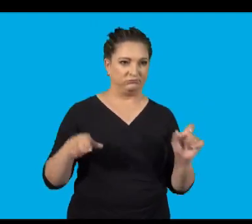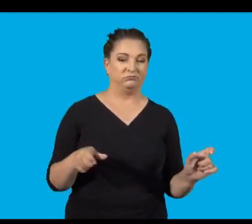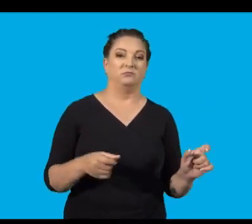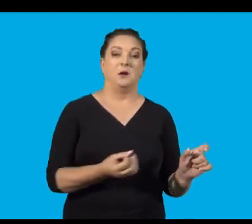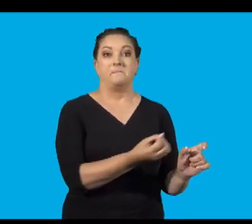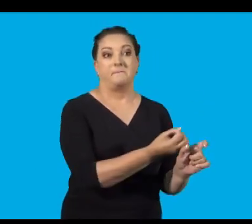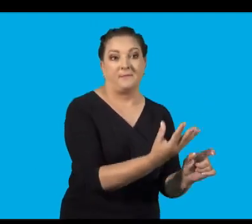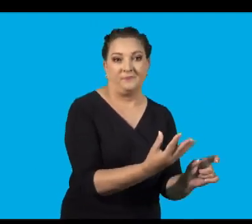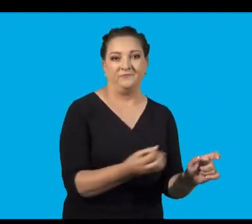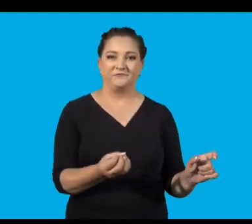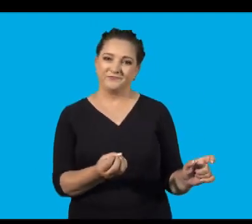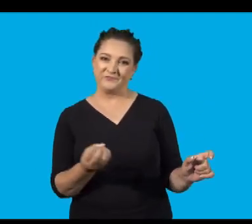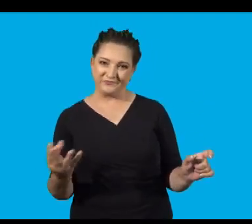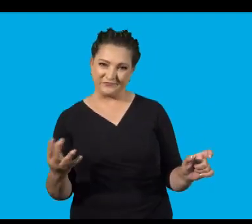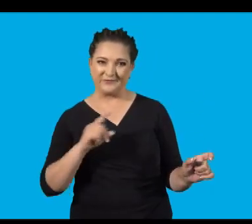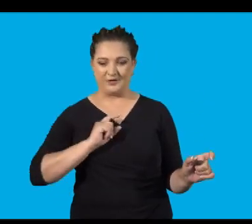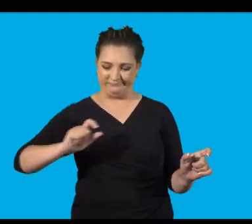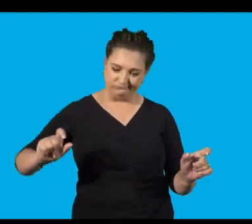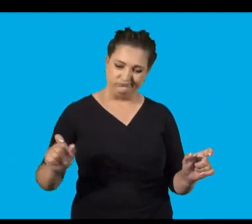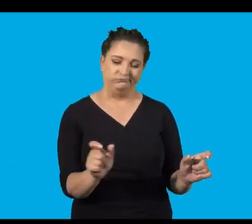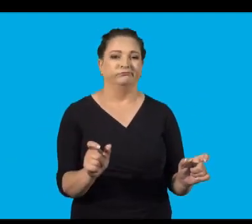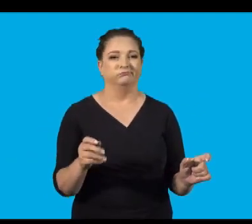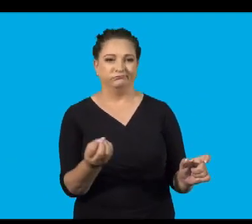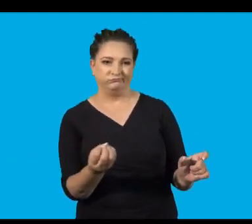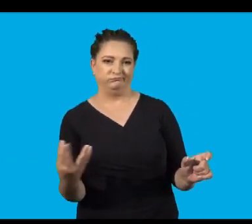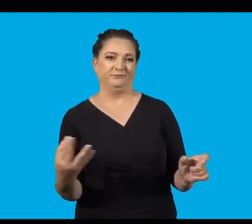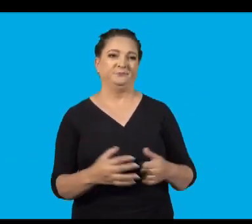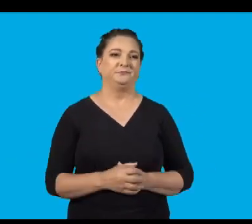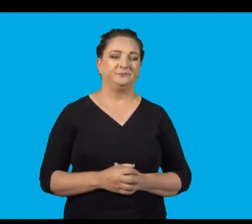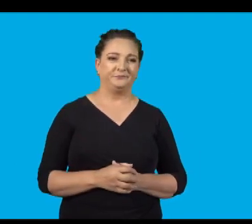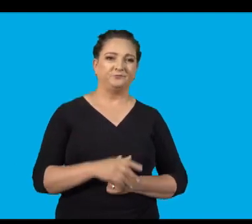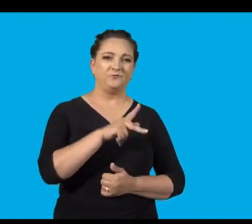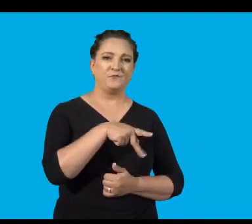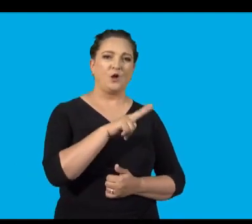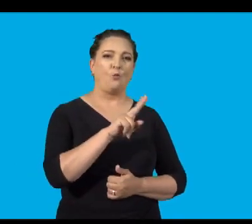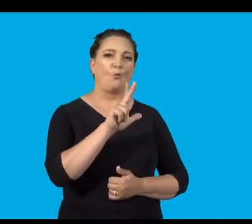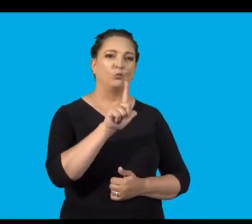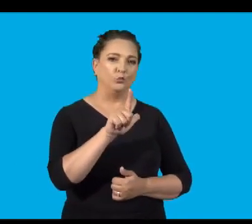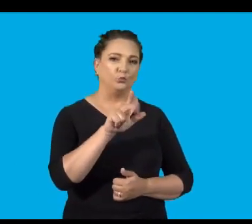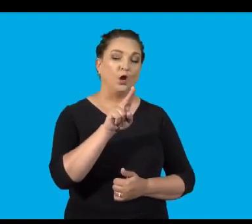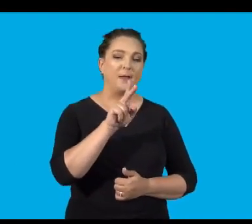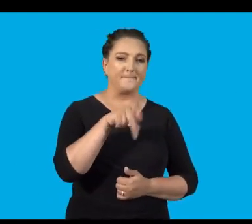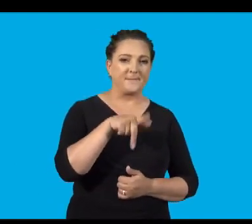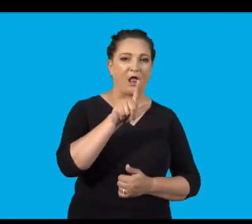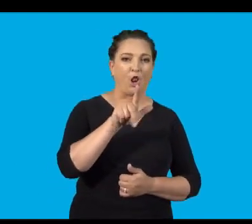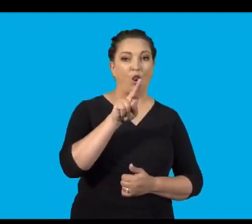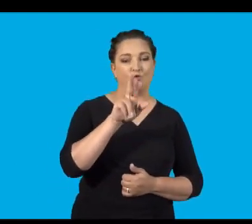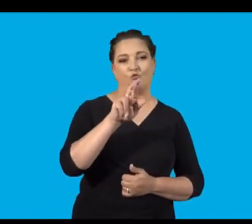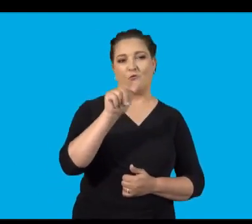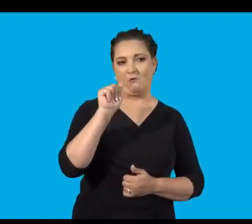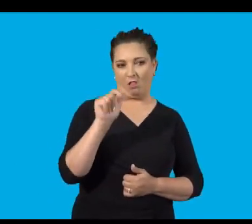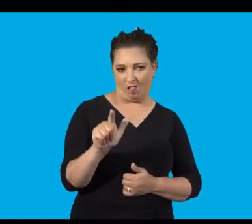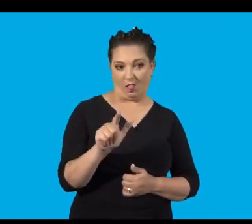here we have a plural pronoun, and then we follow through with a plural pronoun here. So remember,